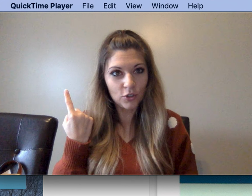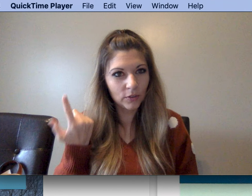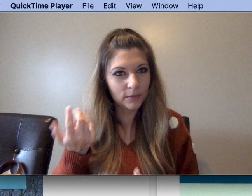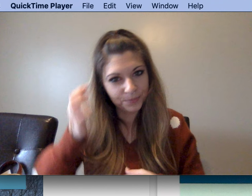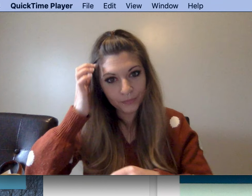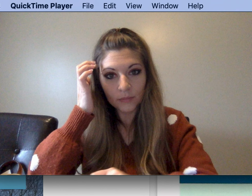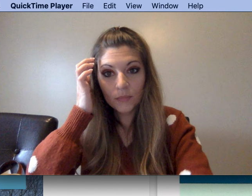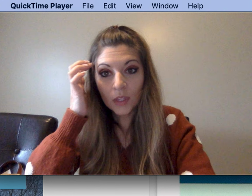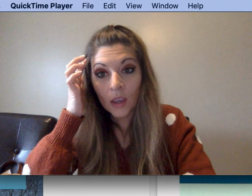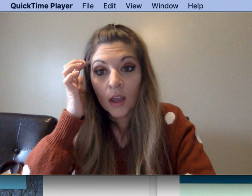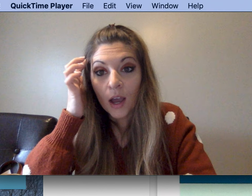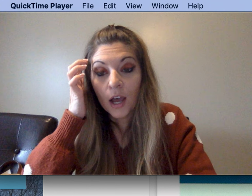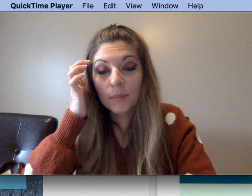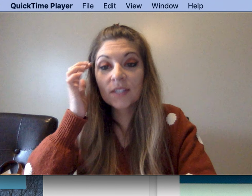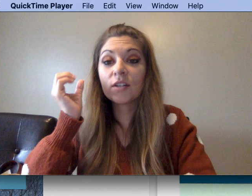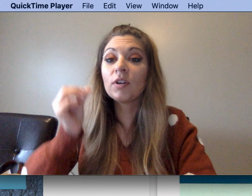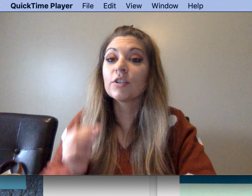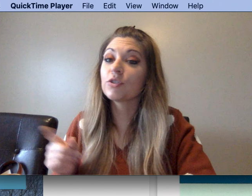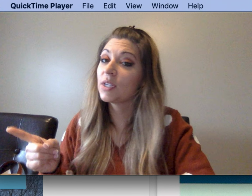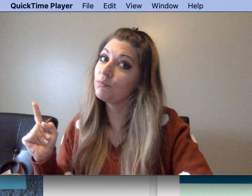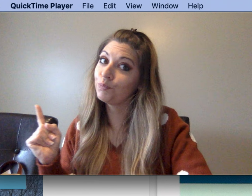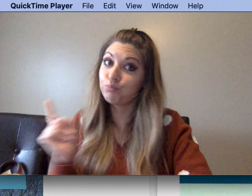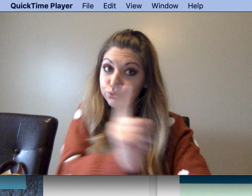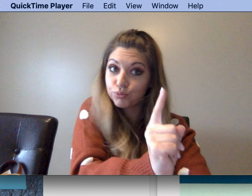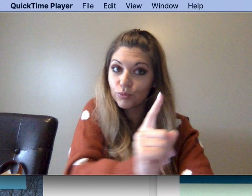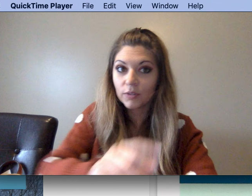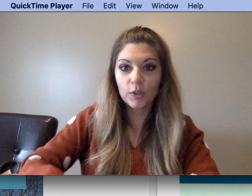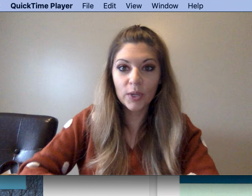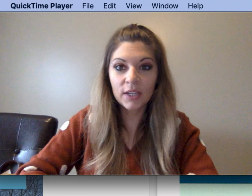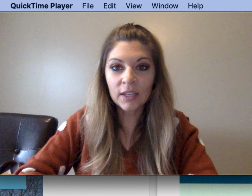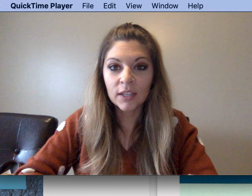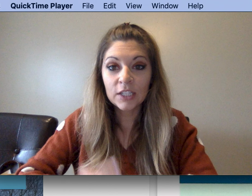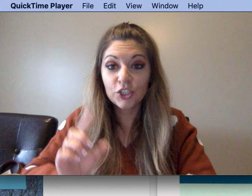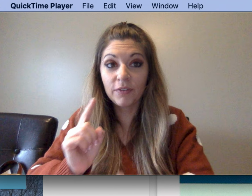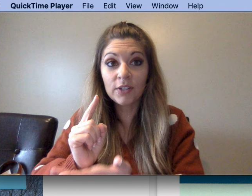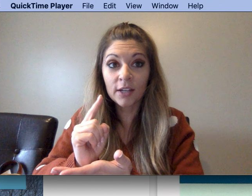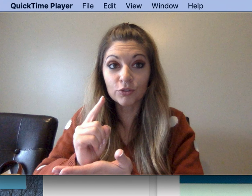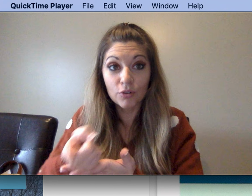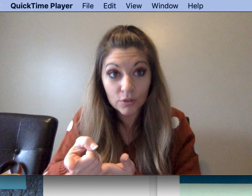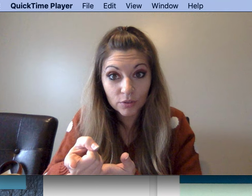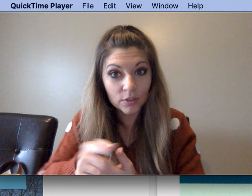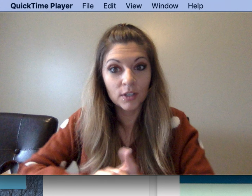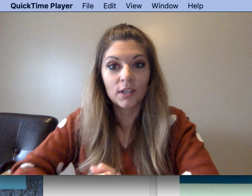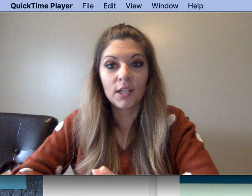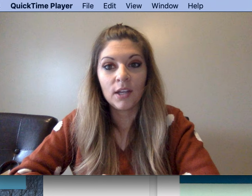And then turn around. He's in a rush, so he quickly, she fell down.